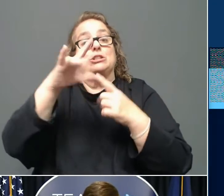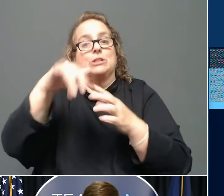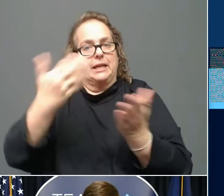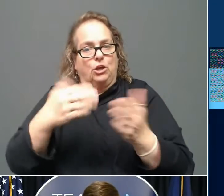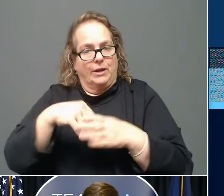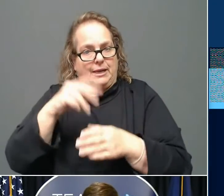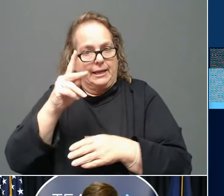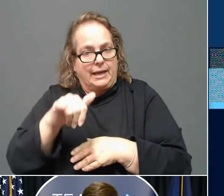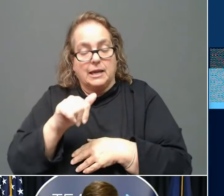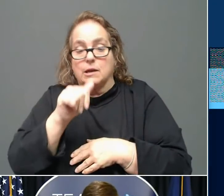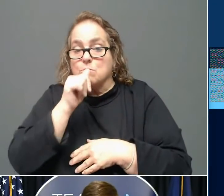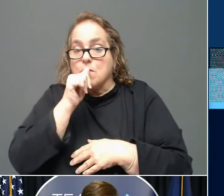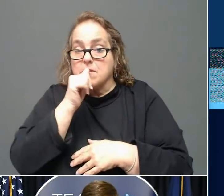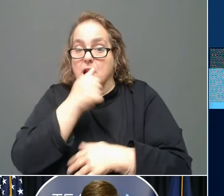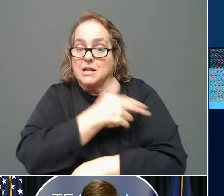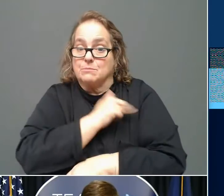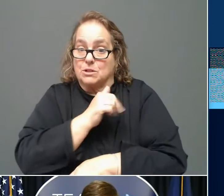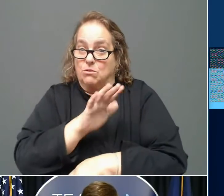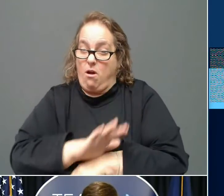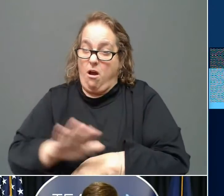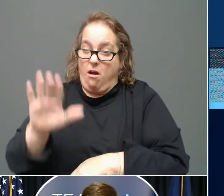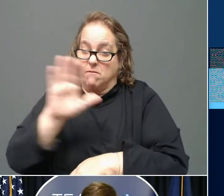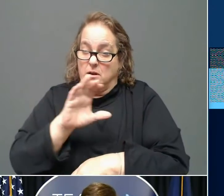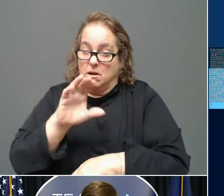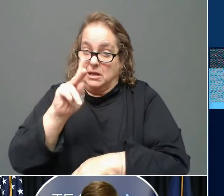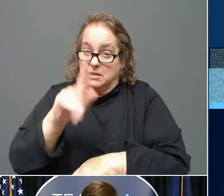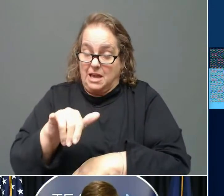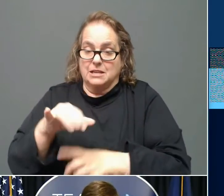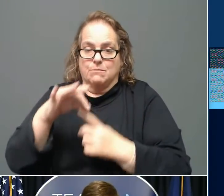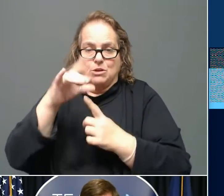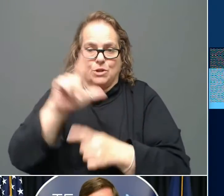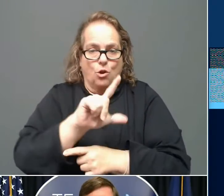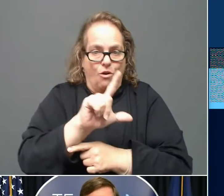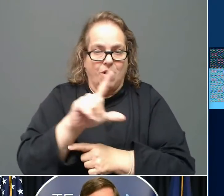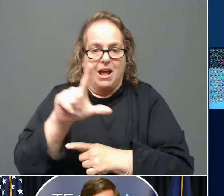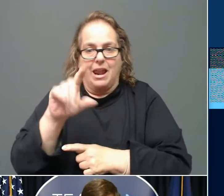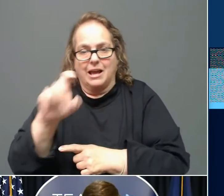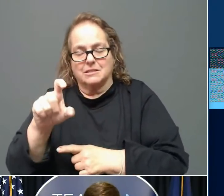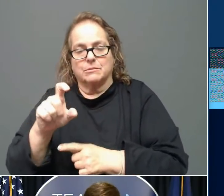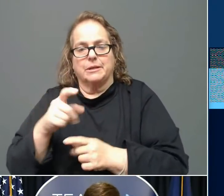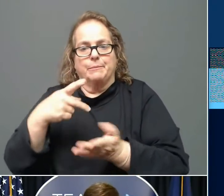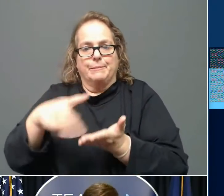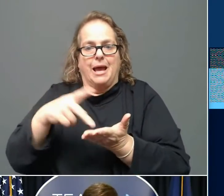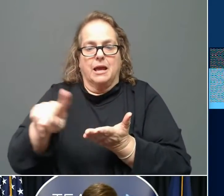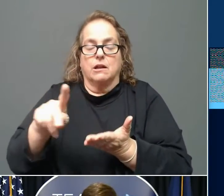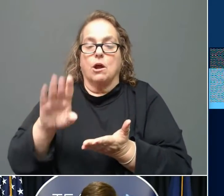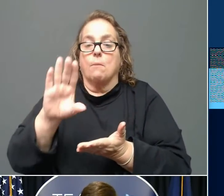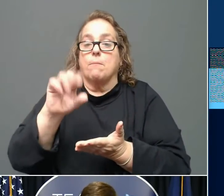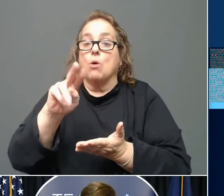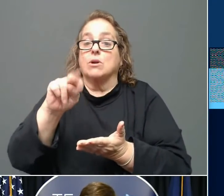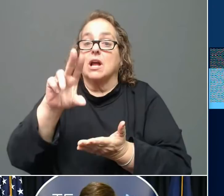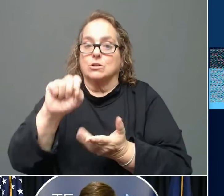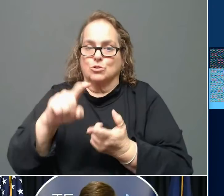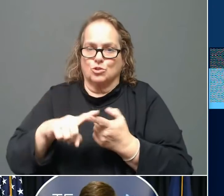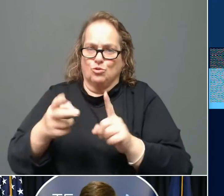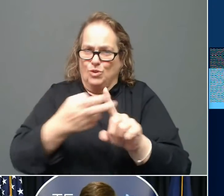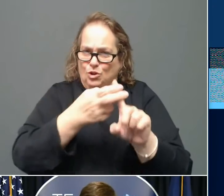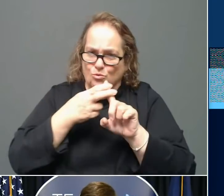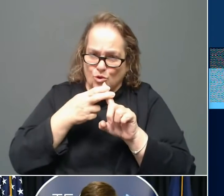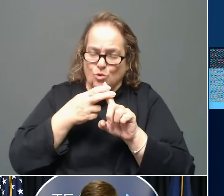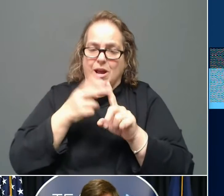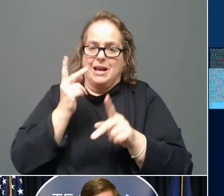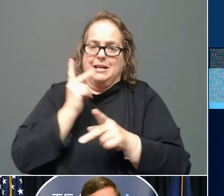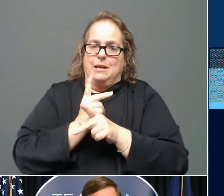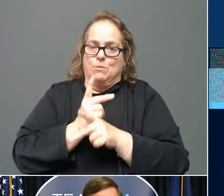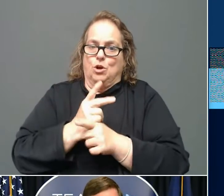throughout the Commonwealth, but especially in Louisville and Lexington, have been paying bonuses to recruit and retain nurses. State agencies like